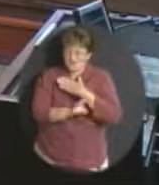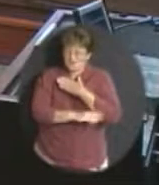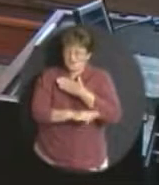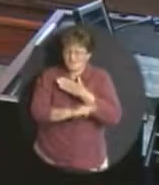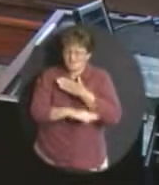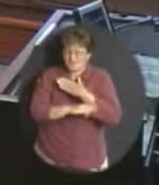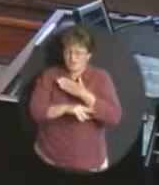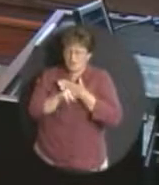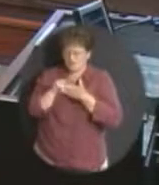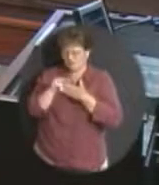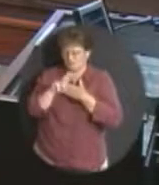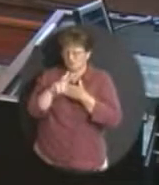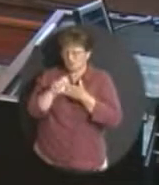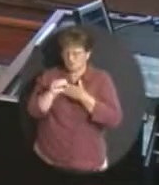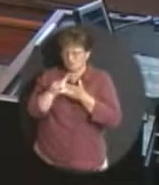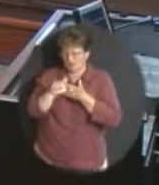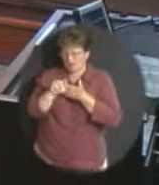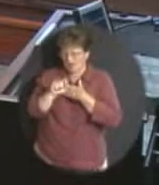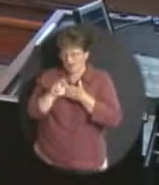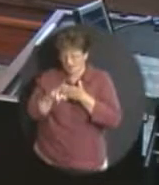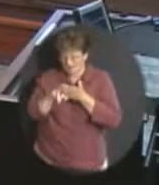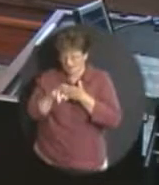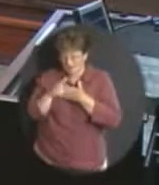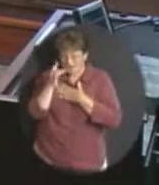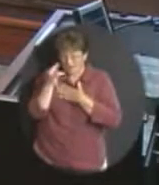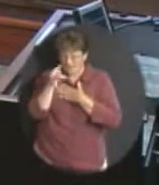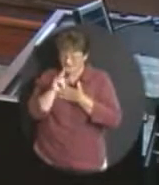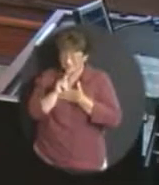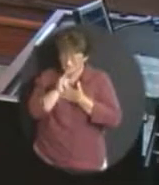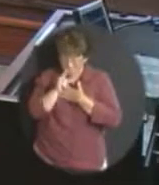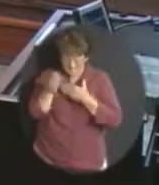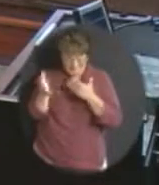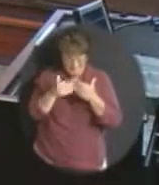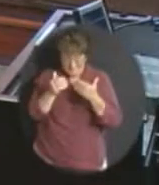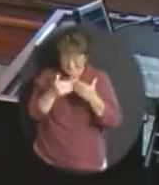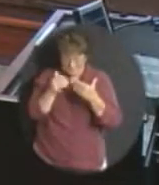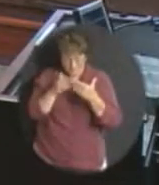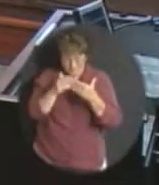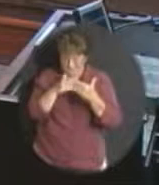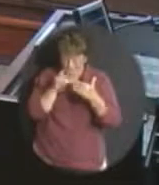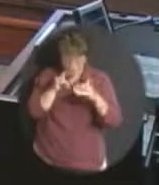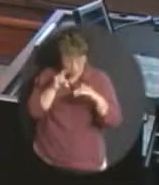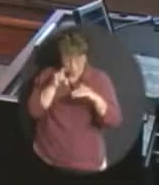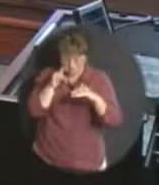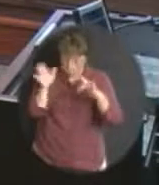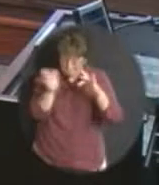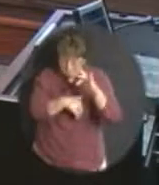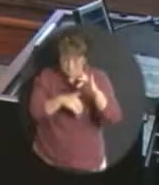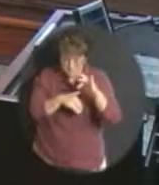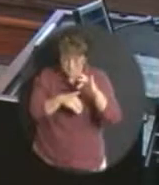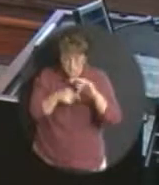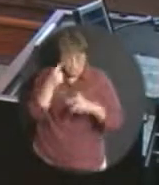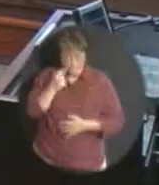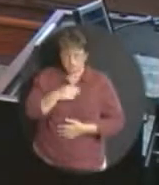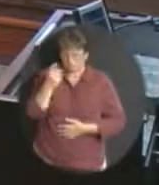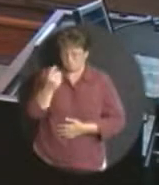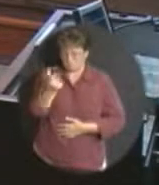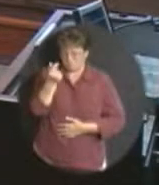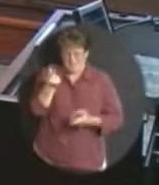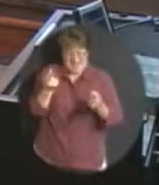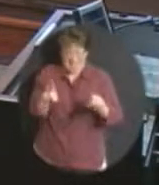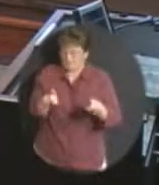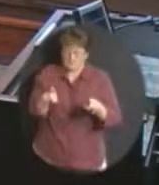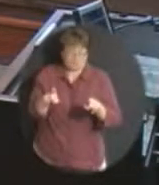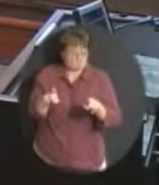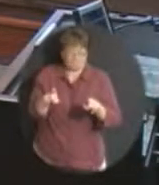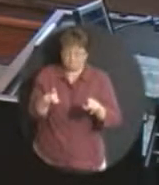That because this is so easy to overlook, and we just kind of think we just snap our fingers and it happens, but it just doesn't